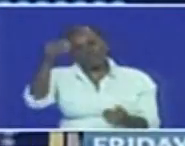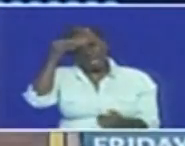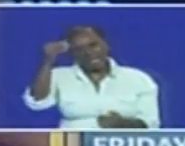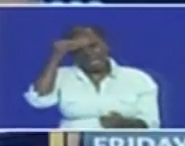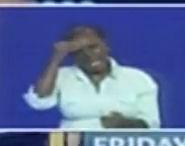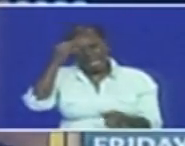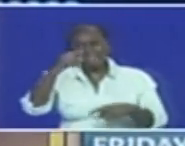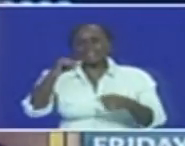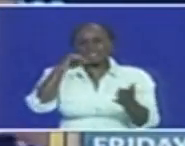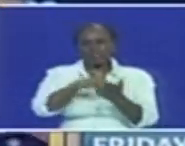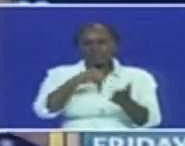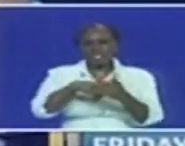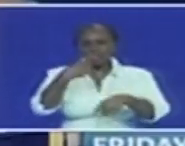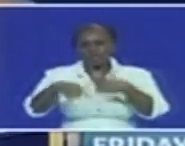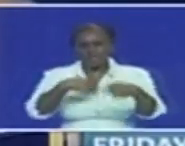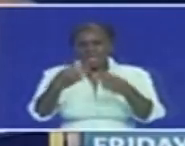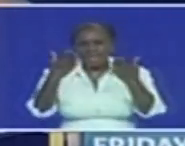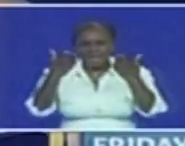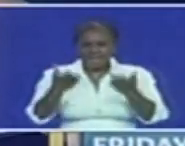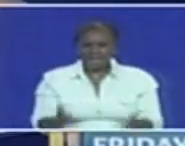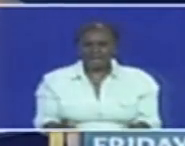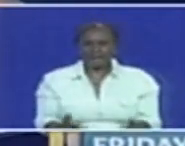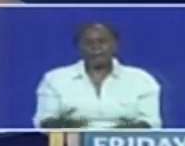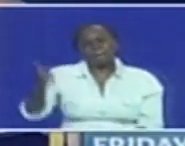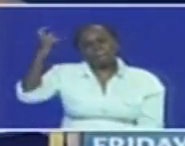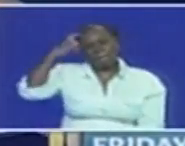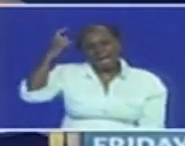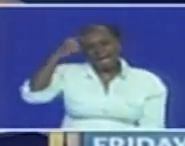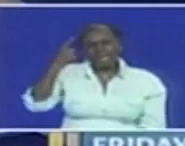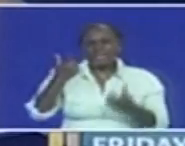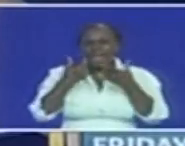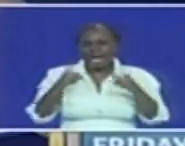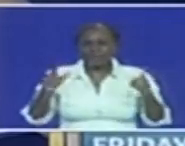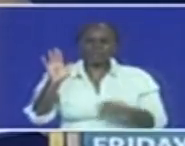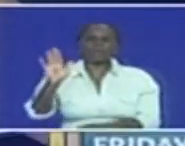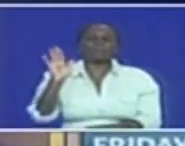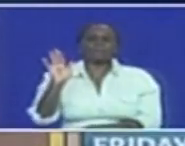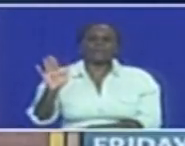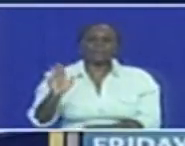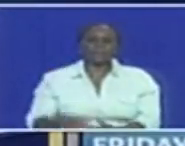including continuity. Right, that has been Mind Your Language on Friday Briefing.